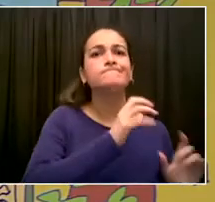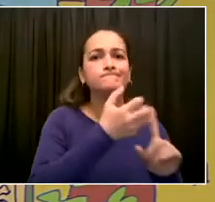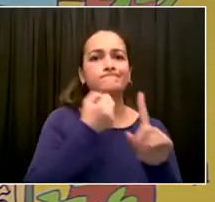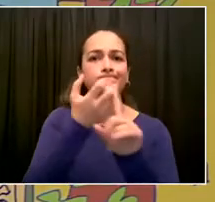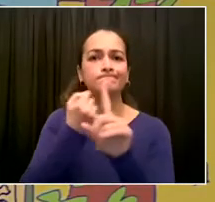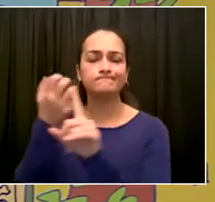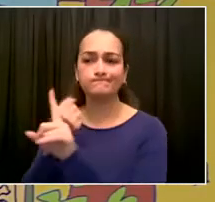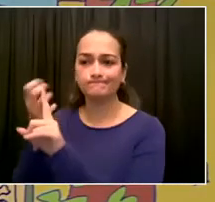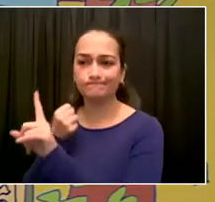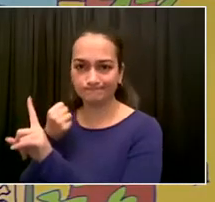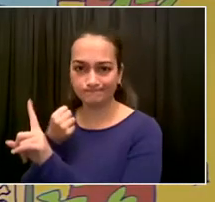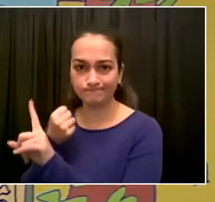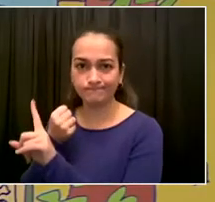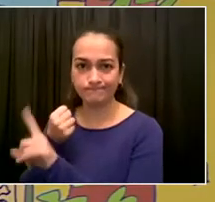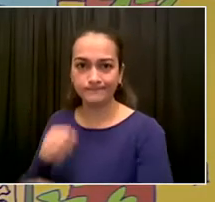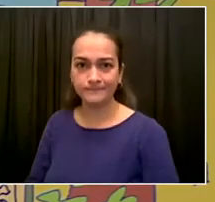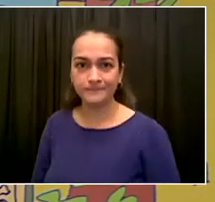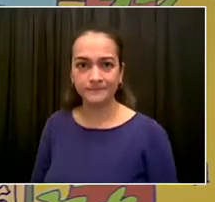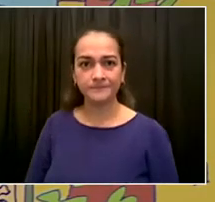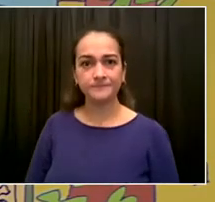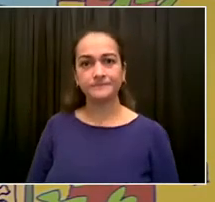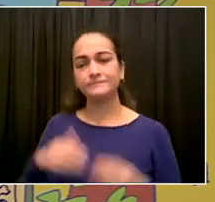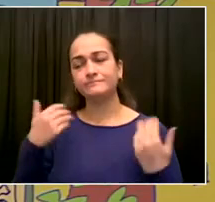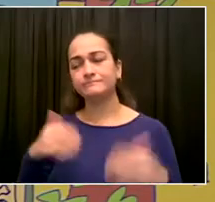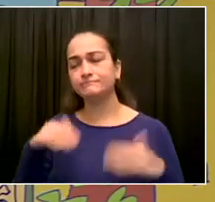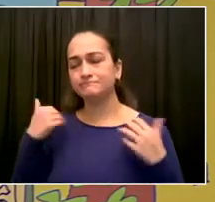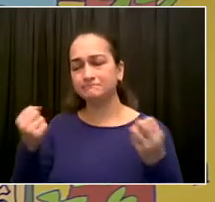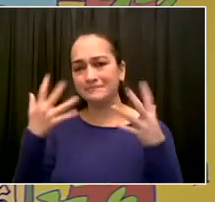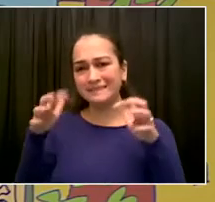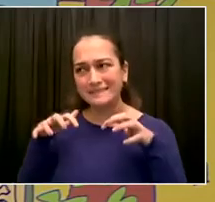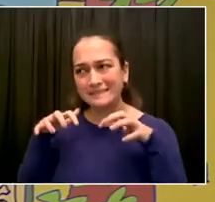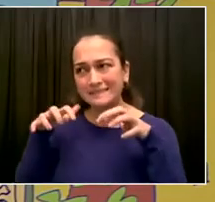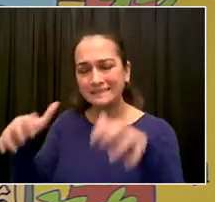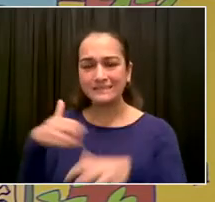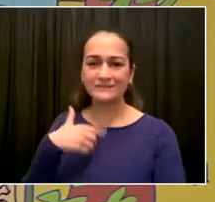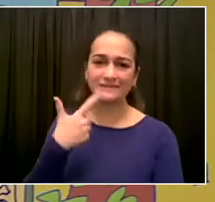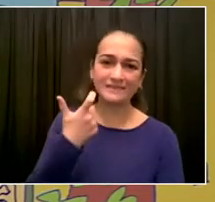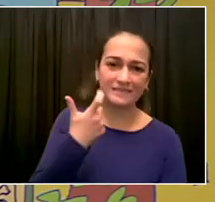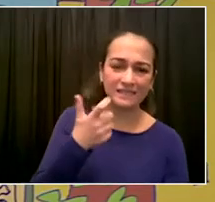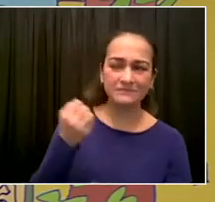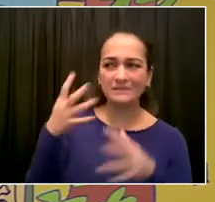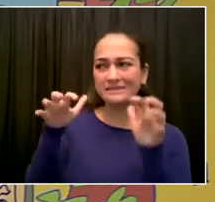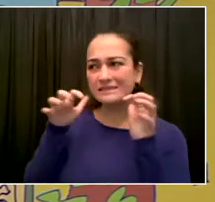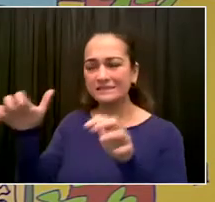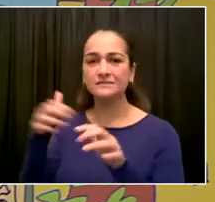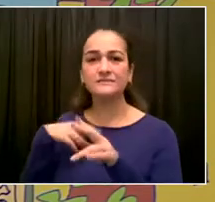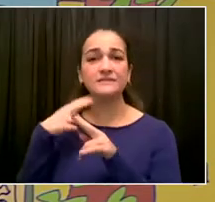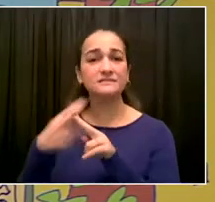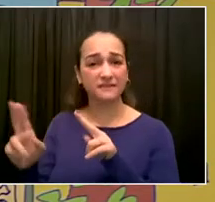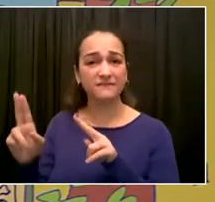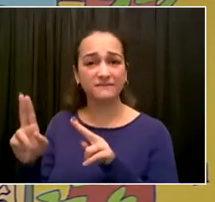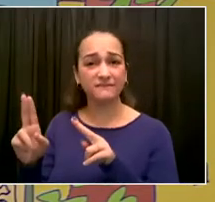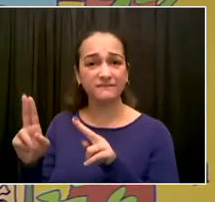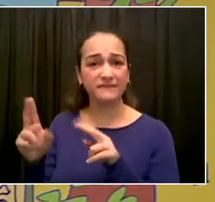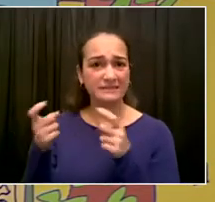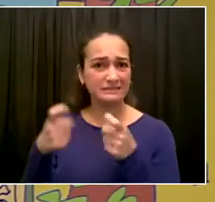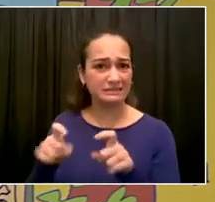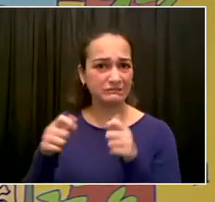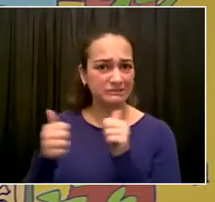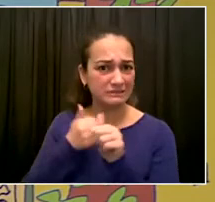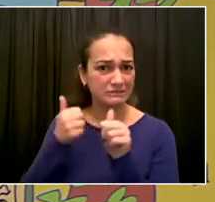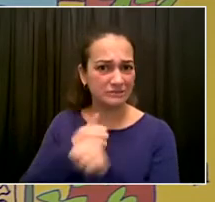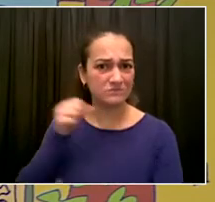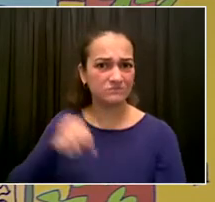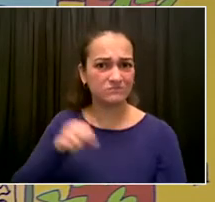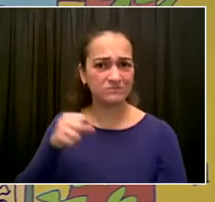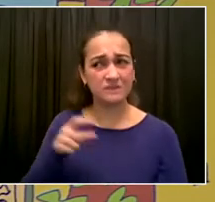weapons before they could do any harm, thank God. But there is a problem out there, and that's why we have put these measures in